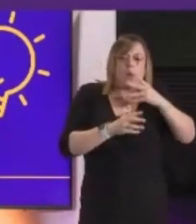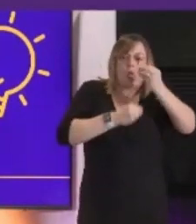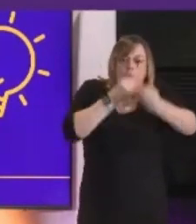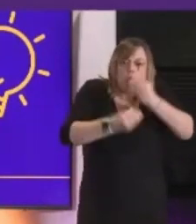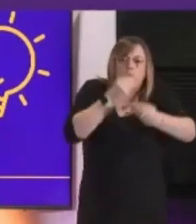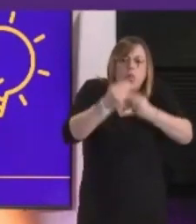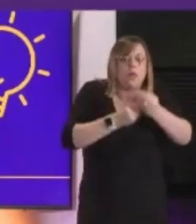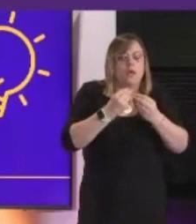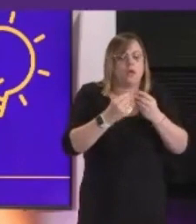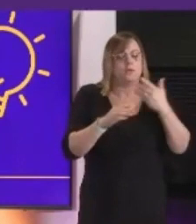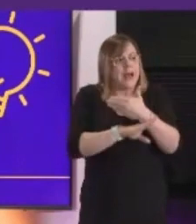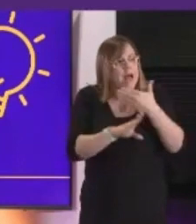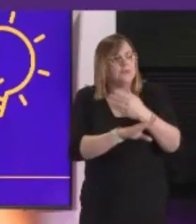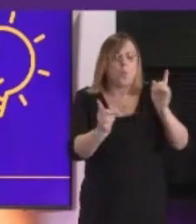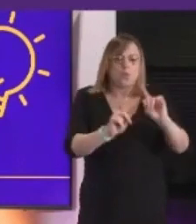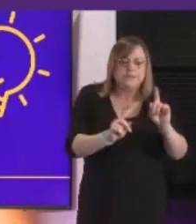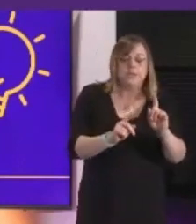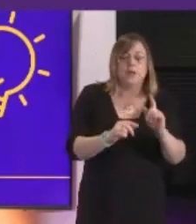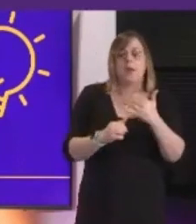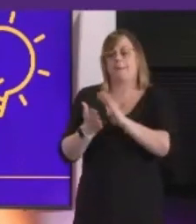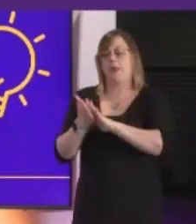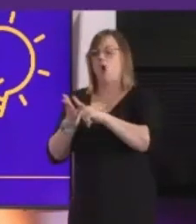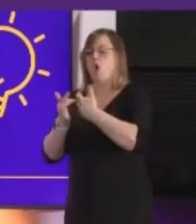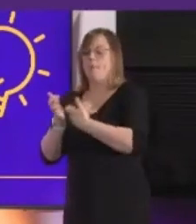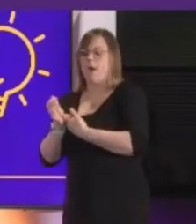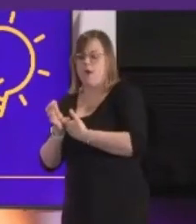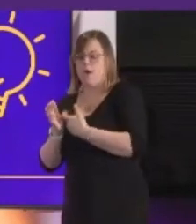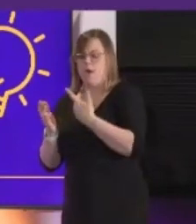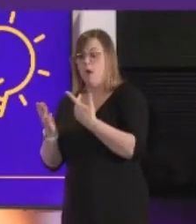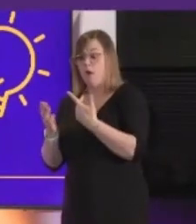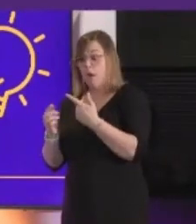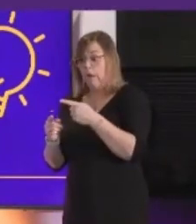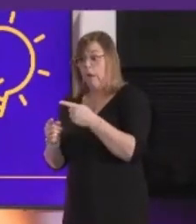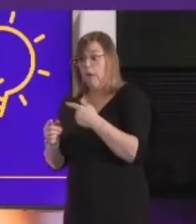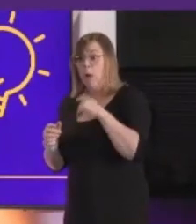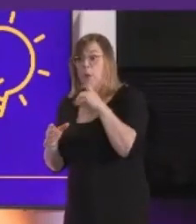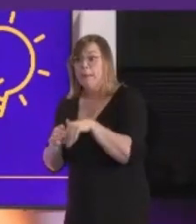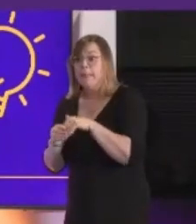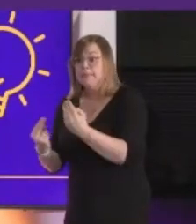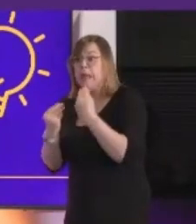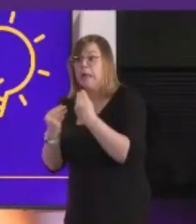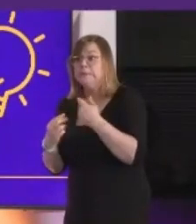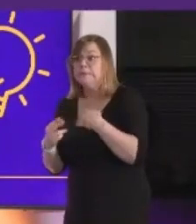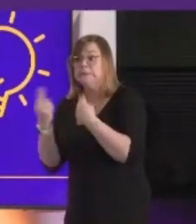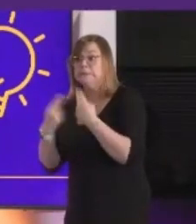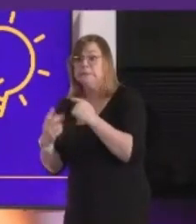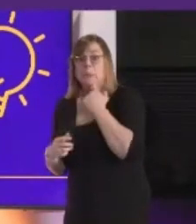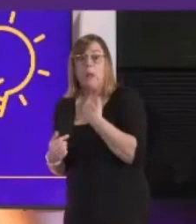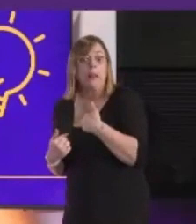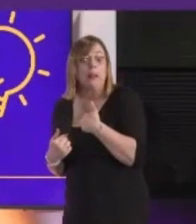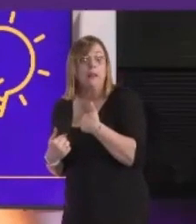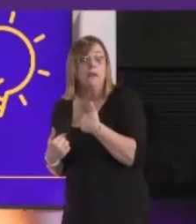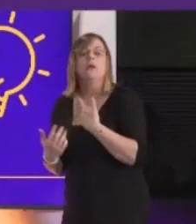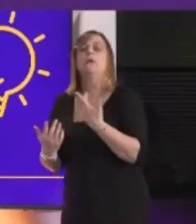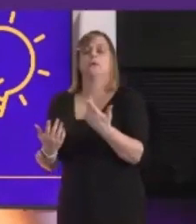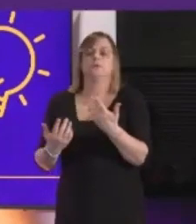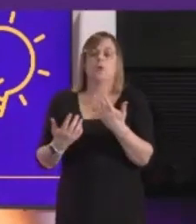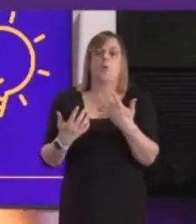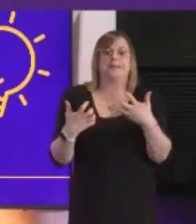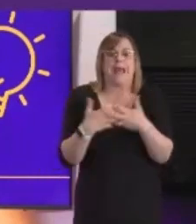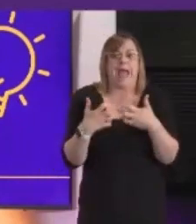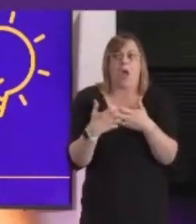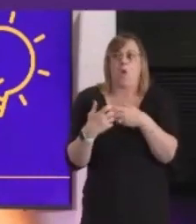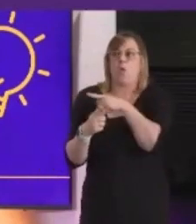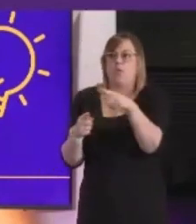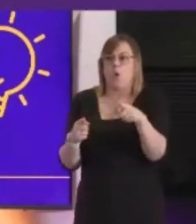is, what we're doing. Whereas maybe Homer's more like, is this going to be in the test? That's also what I've got in mind in sense of how we're approaching those learners